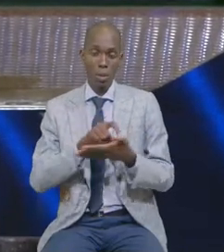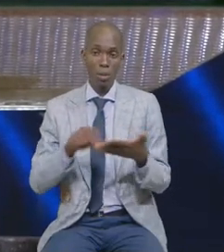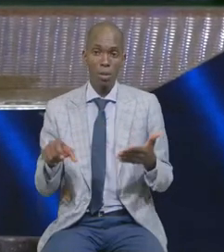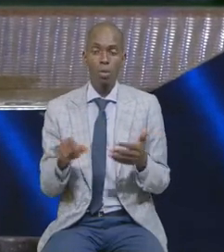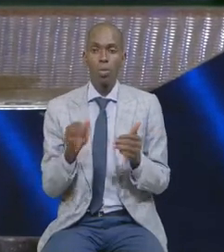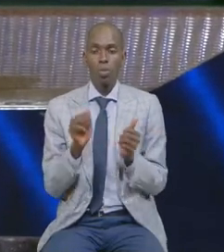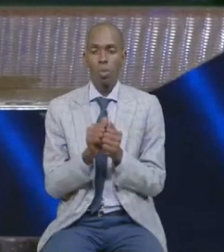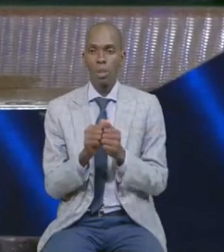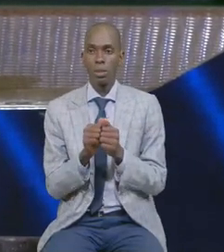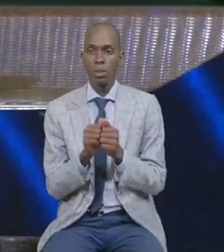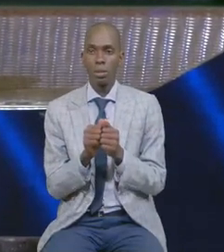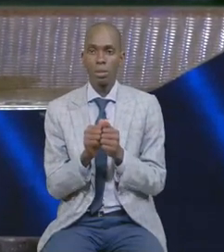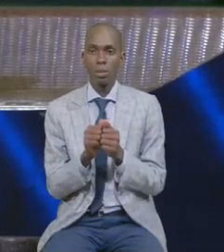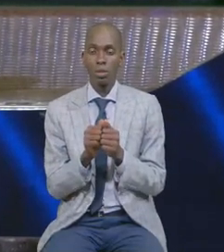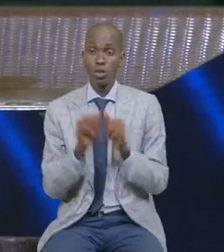at